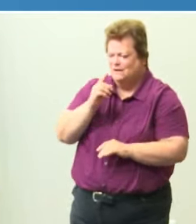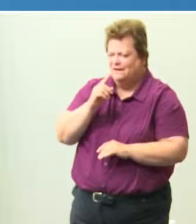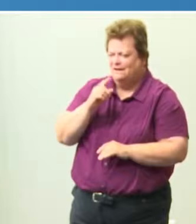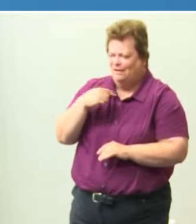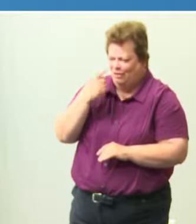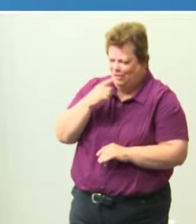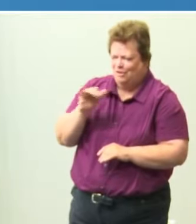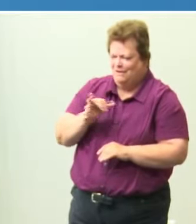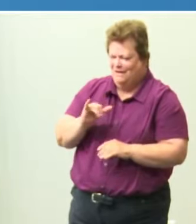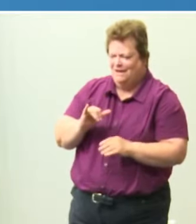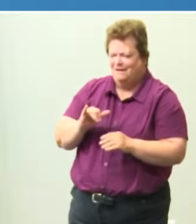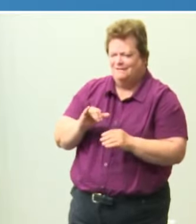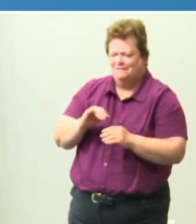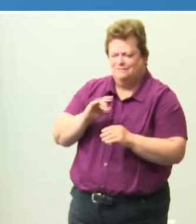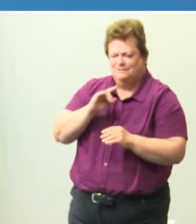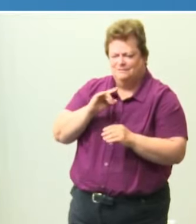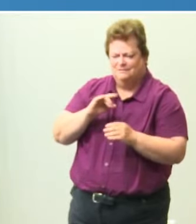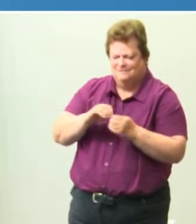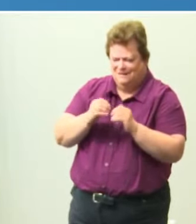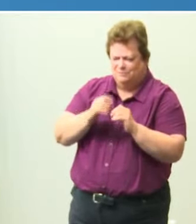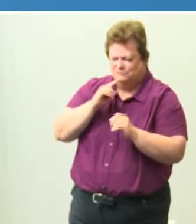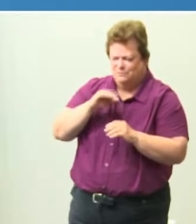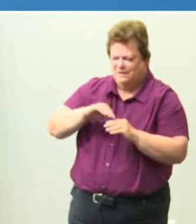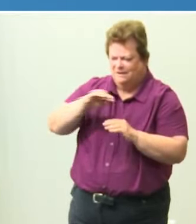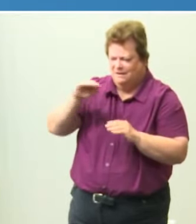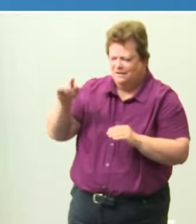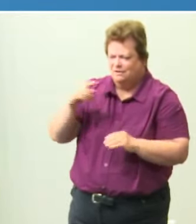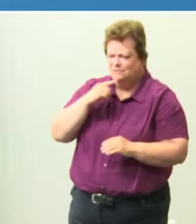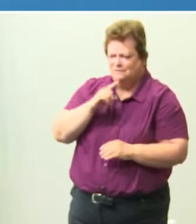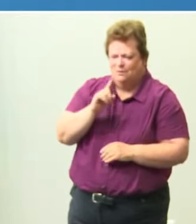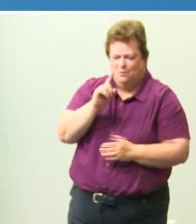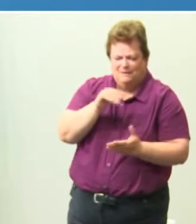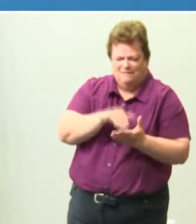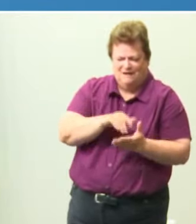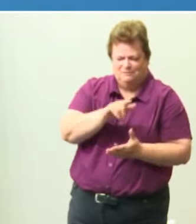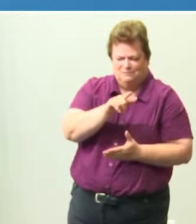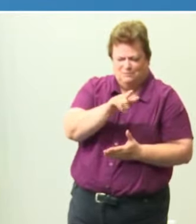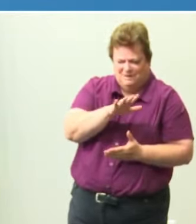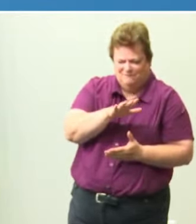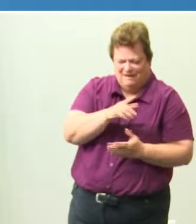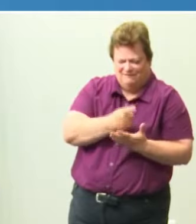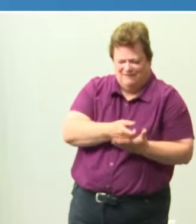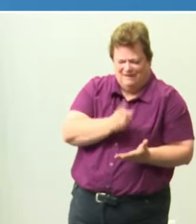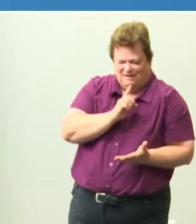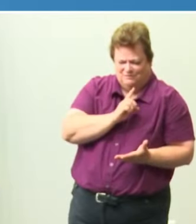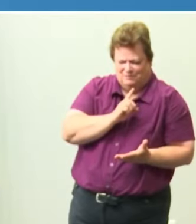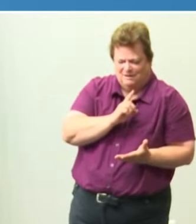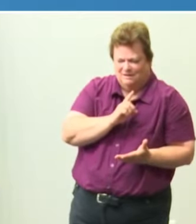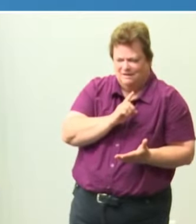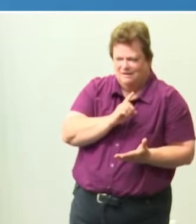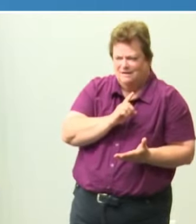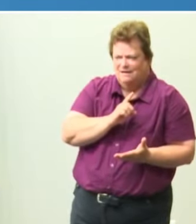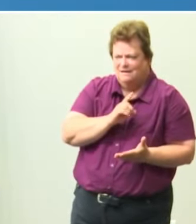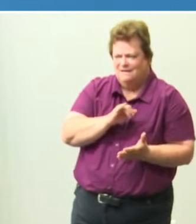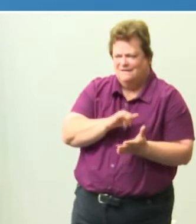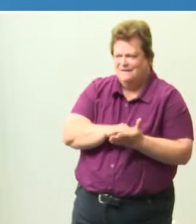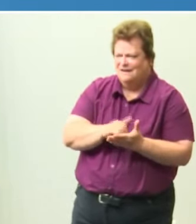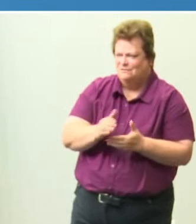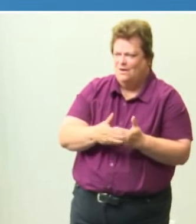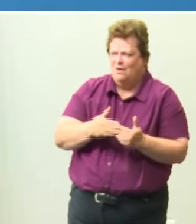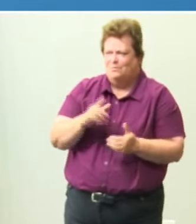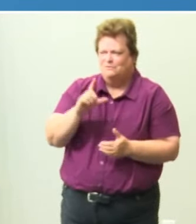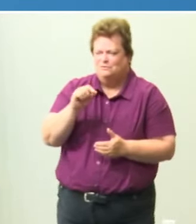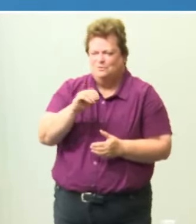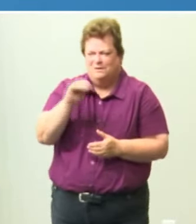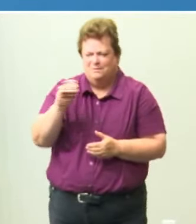cases have leveled off. I mean, you had 1,000, I think I heard 1,025 last week, which I calculated was almost a 20%